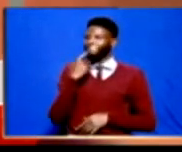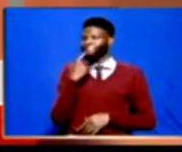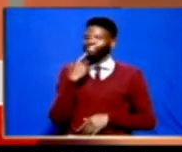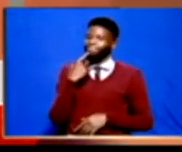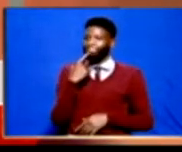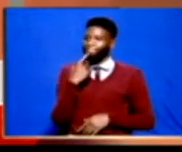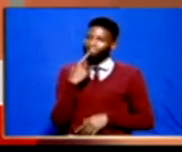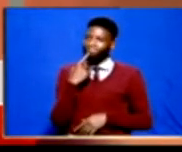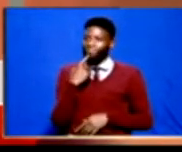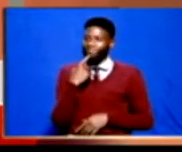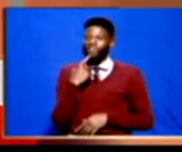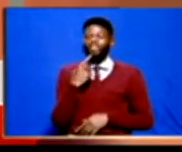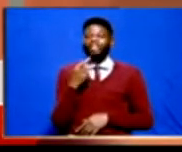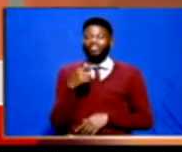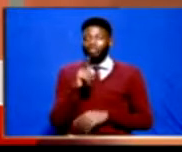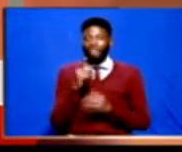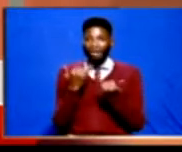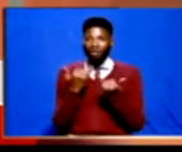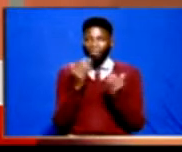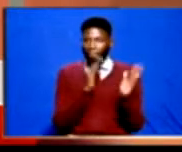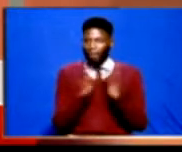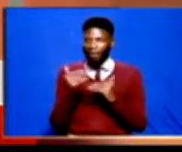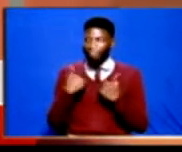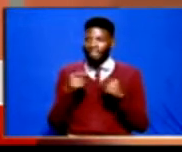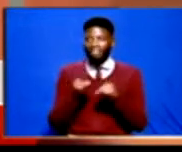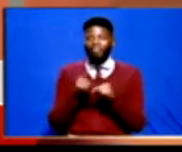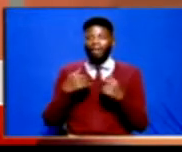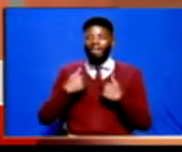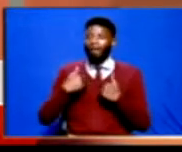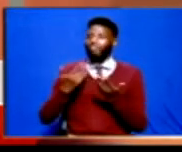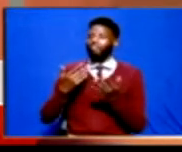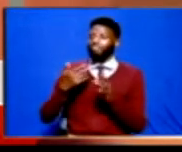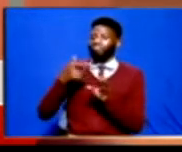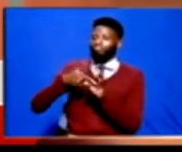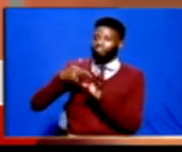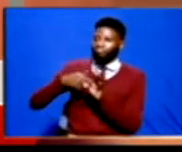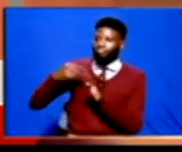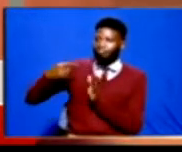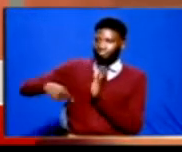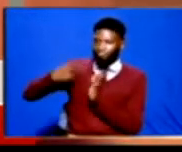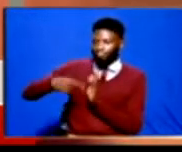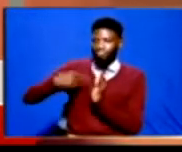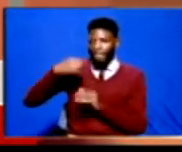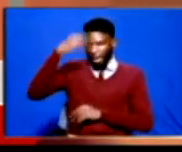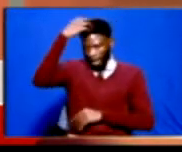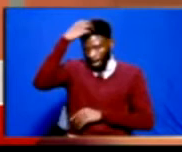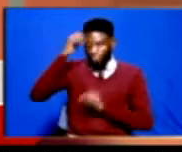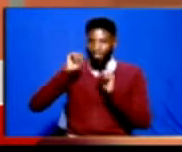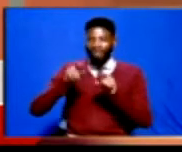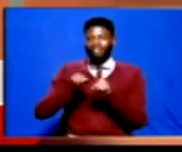there are already plans to look at having a refinery in Lamu, which could be something that could probably change the game for the